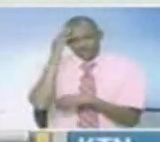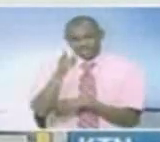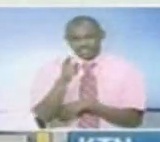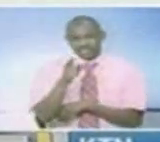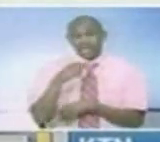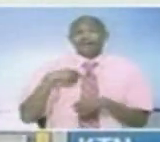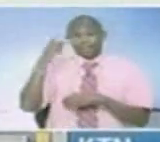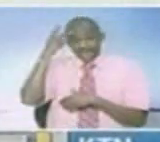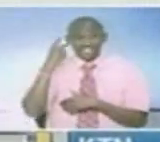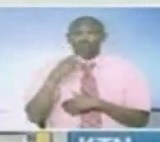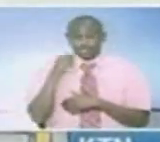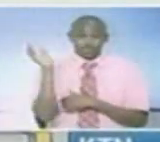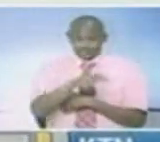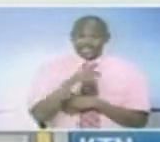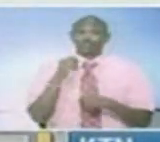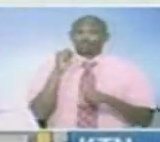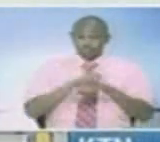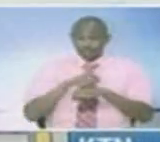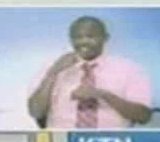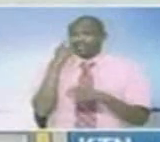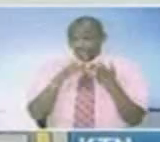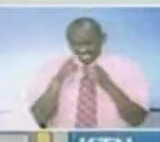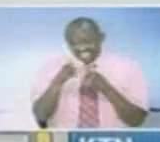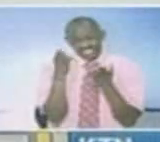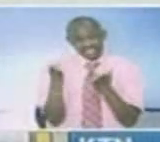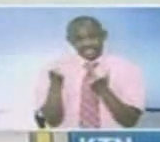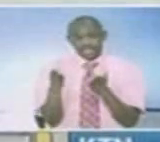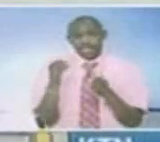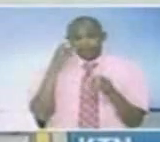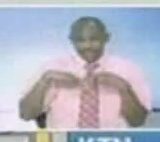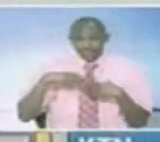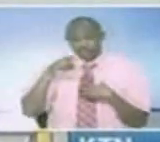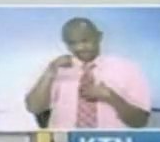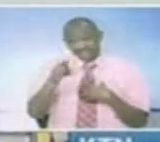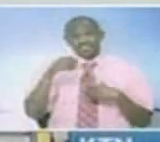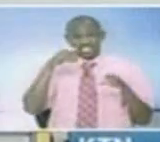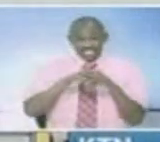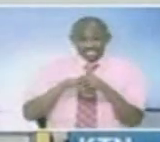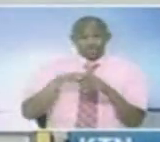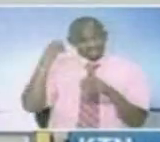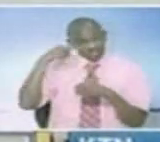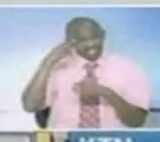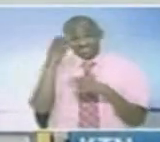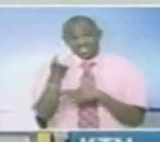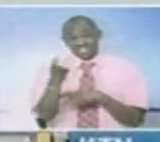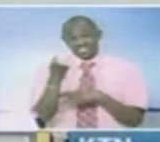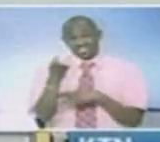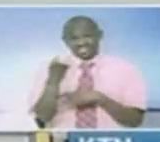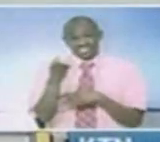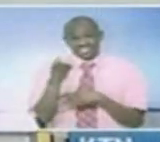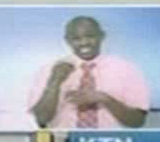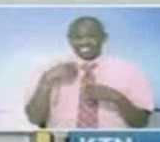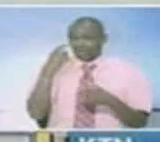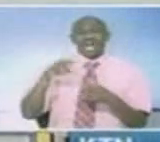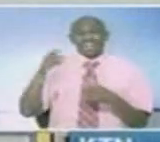Parents wangu walikuwa nataka nirudi shule kwa sababu walikuwa nasema hii kitu ni watu wenye kwenda zimu na pengine watu wengi hata